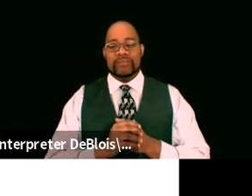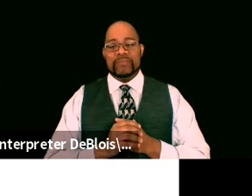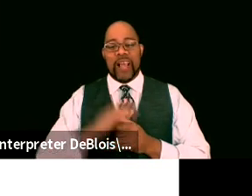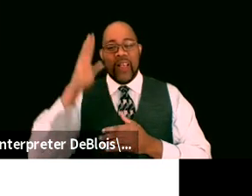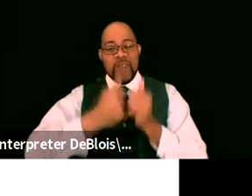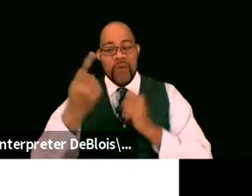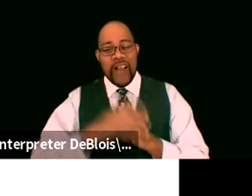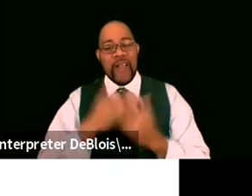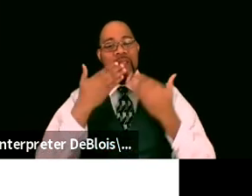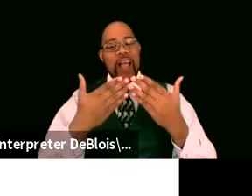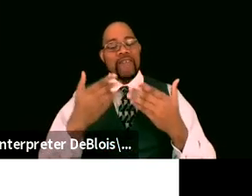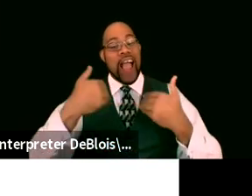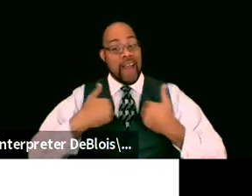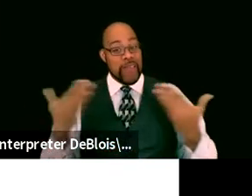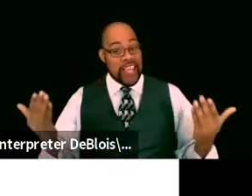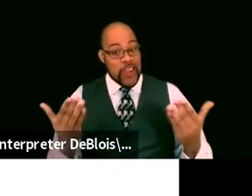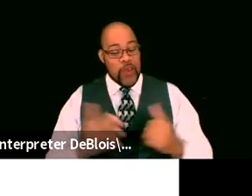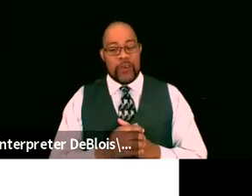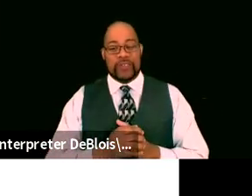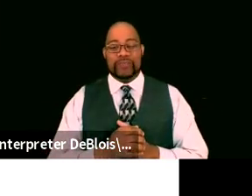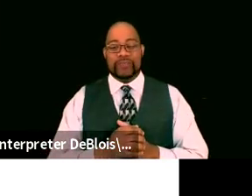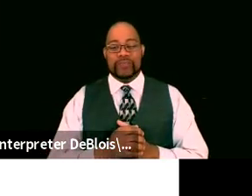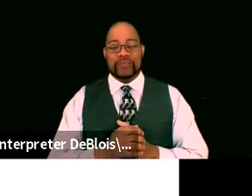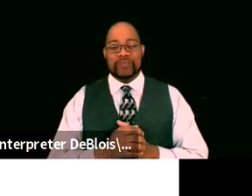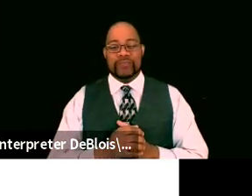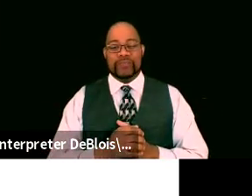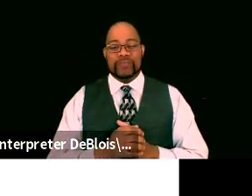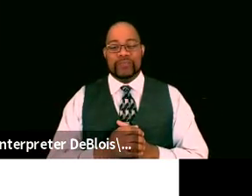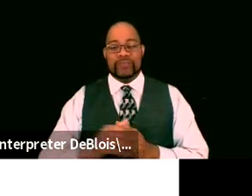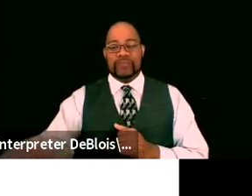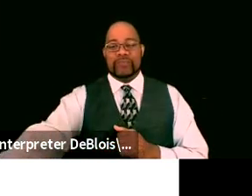Hello, everyone. Thank you for having me.